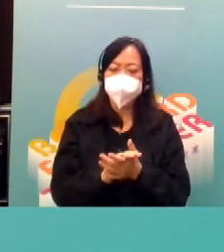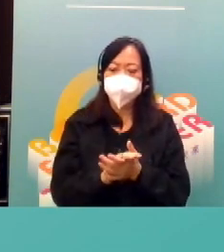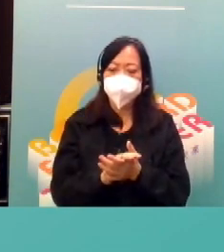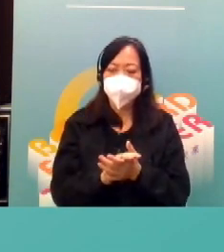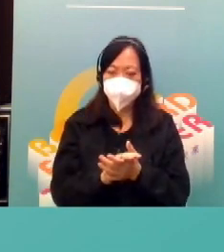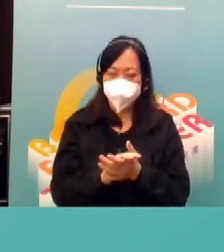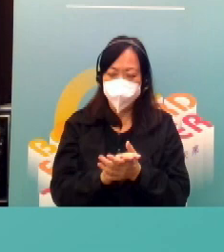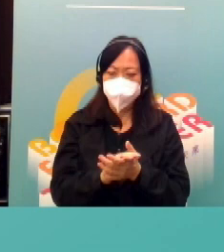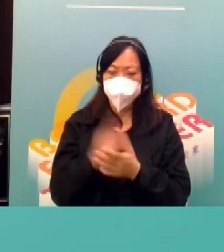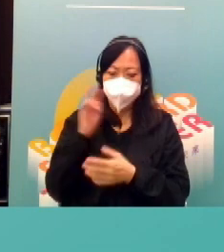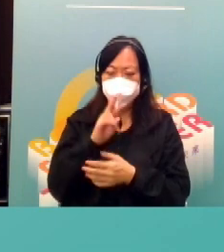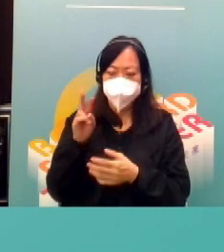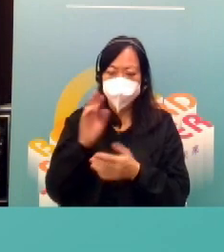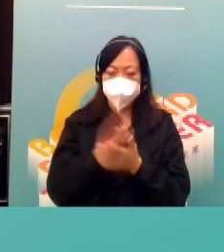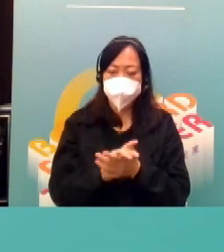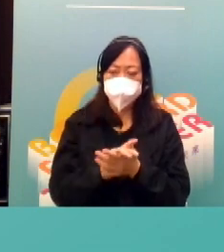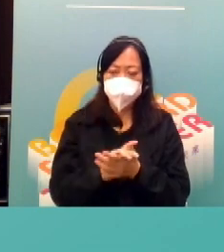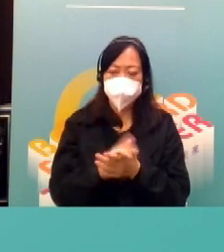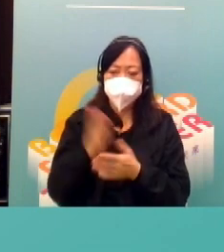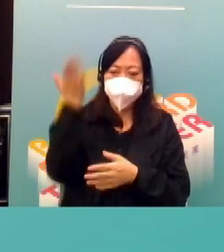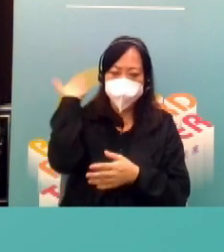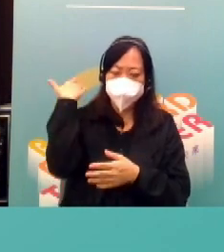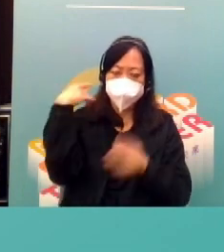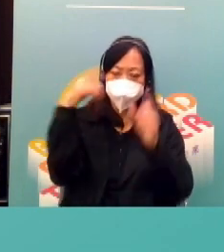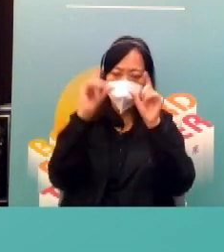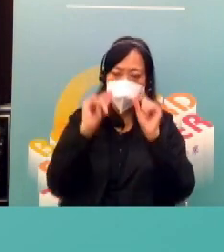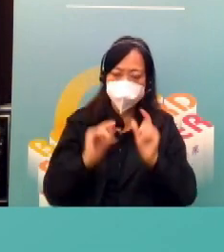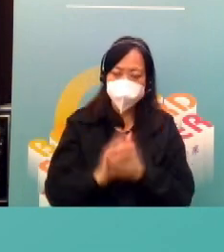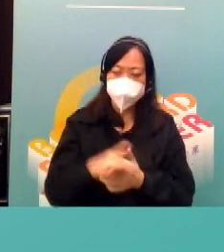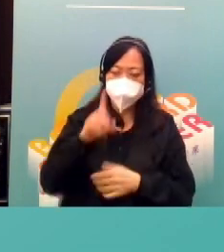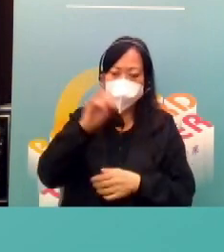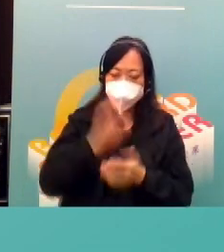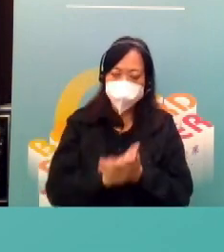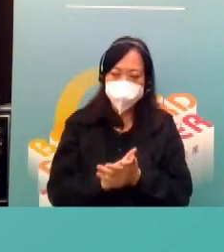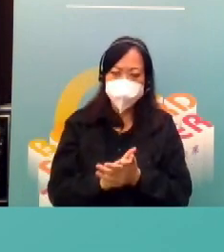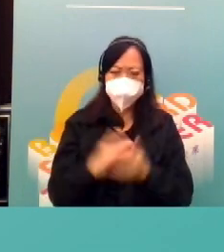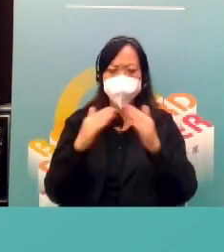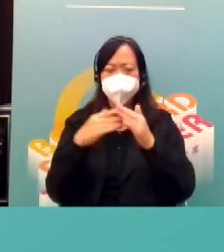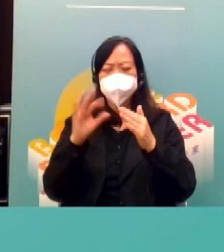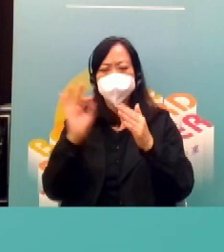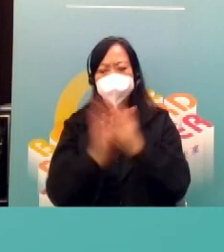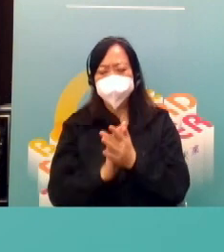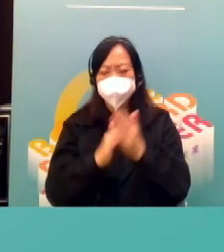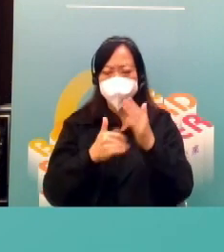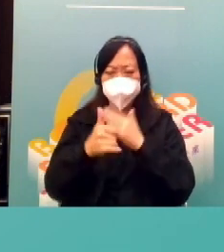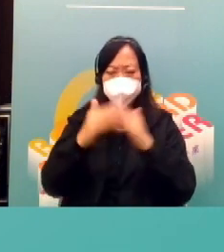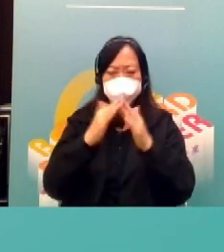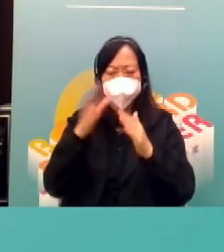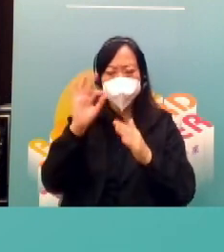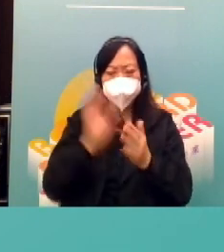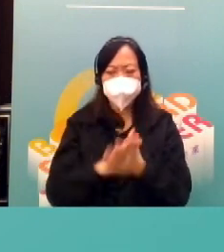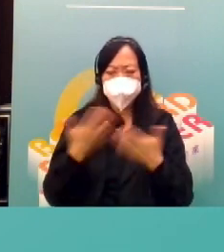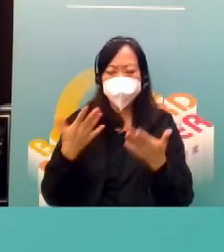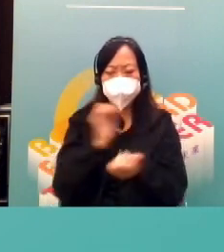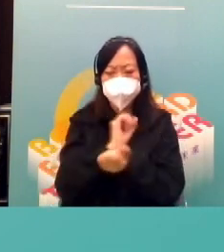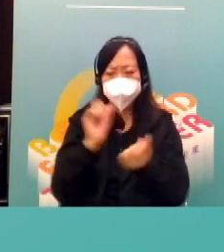sleeping or not be able to get into employment. But if you are trying to actually solve that homelessness in the first place, you're actually hopefully